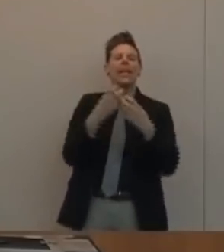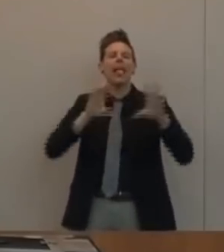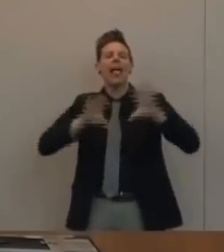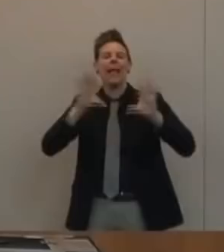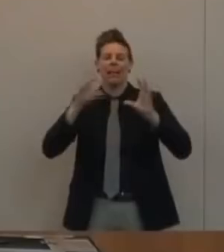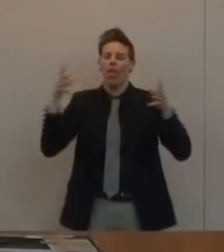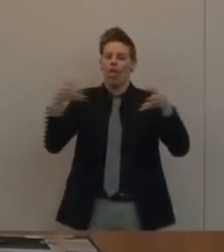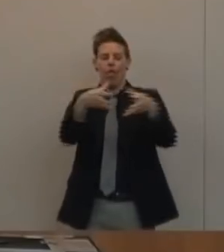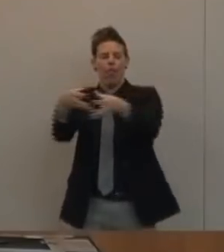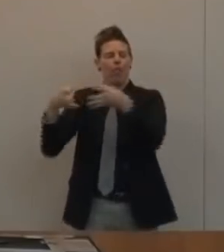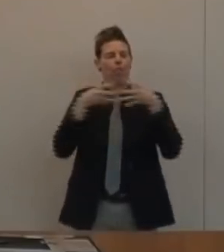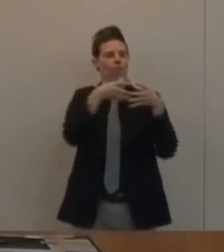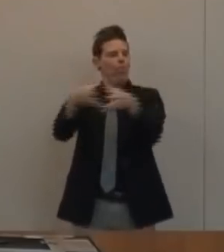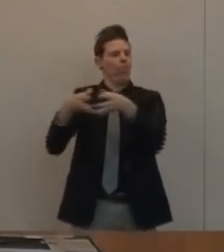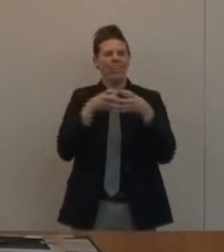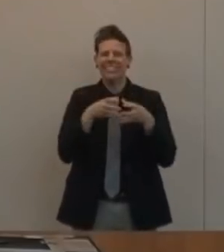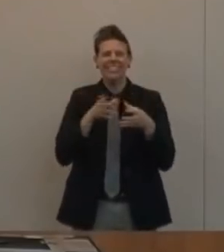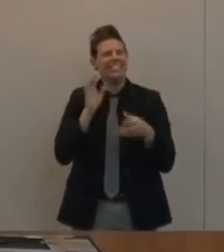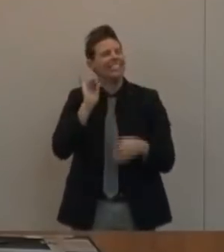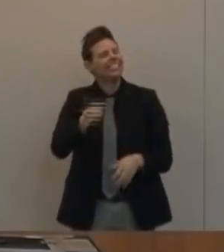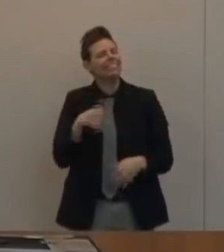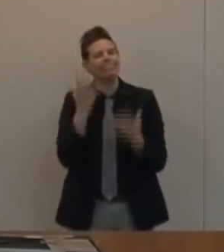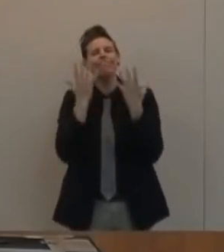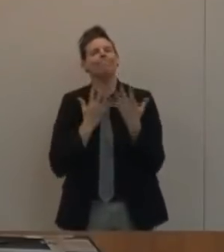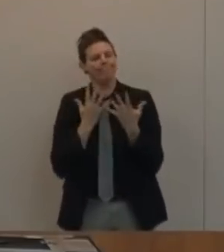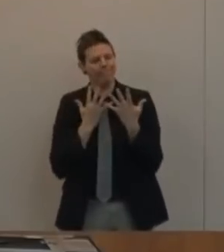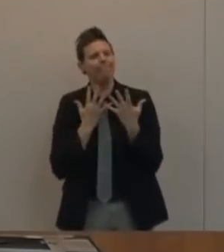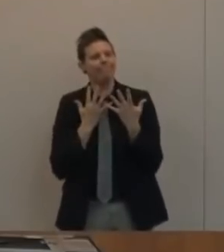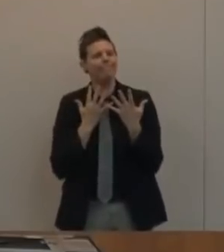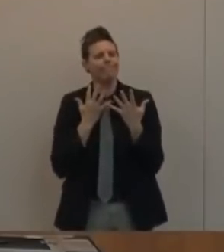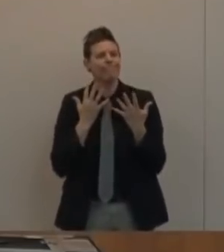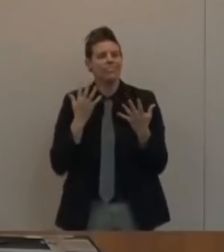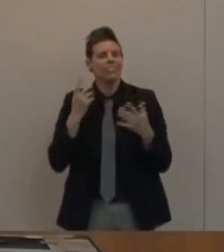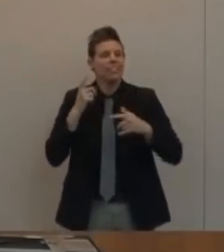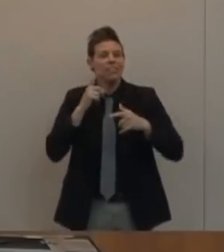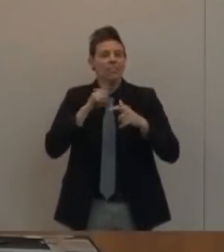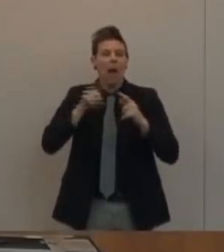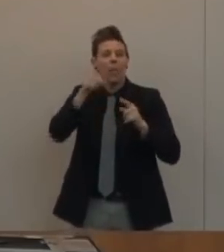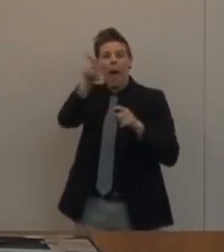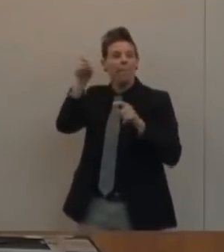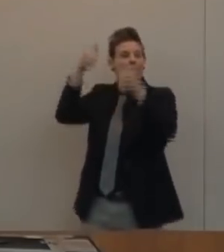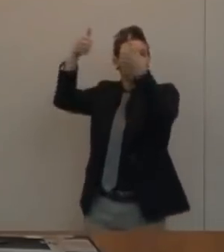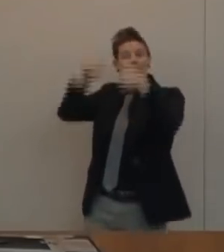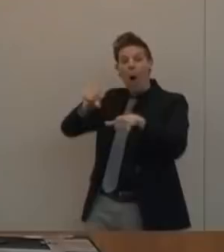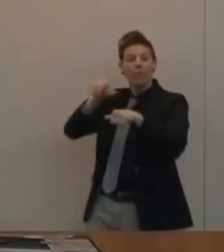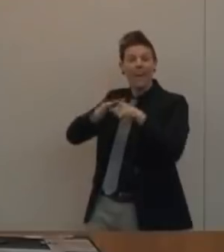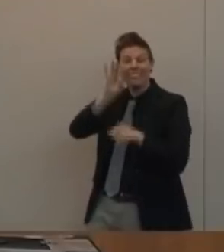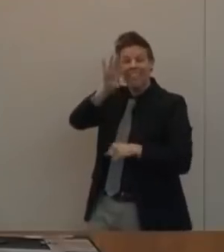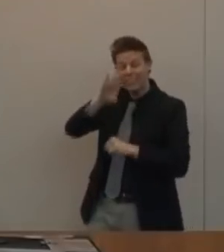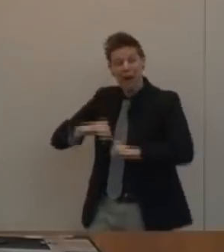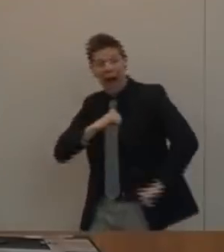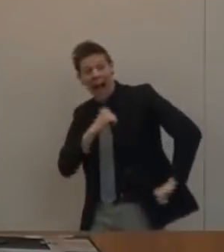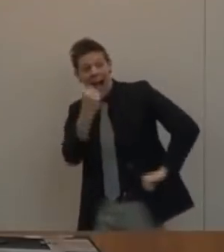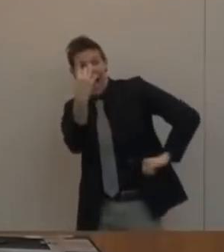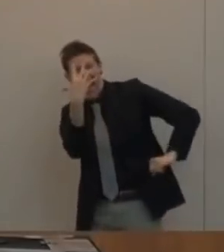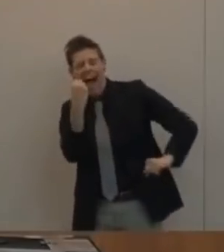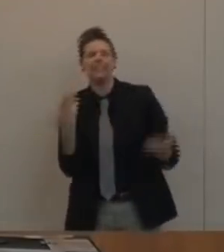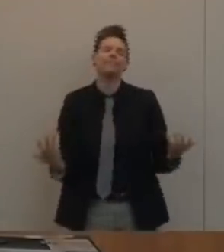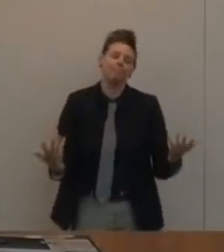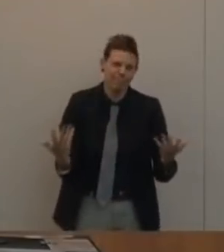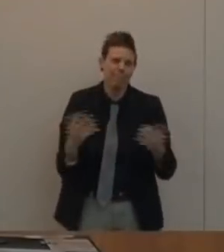then unfortunately posting about it. And while I understand that social distancing